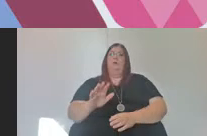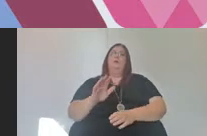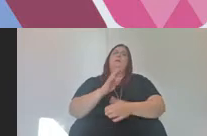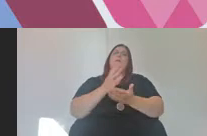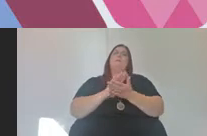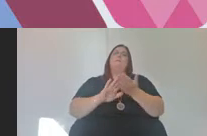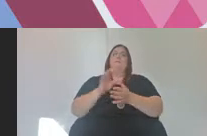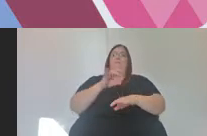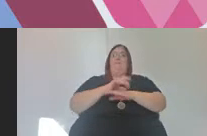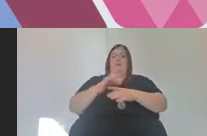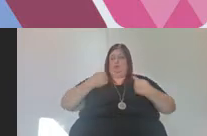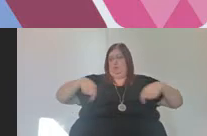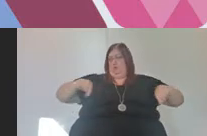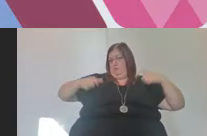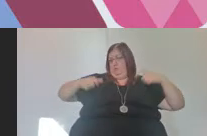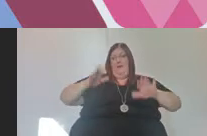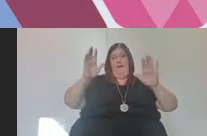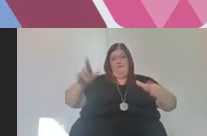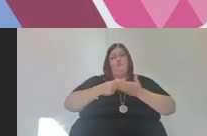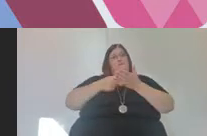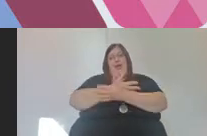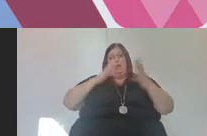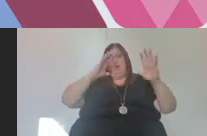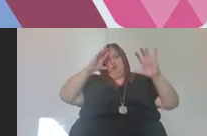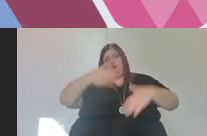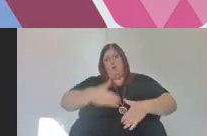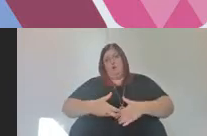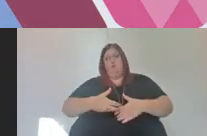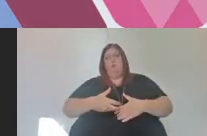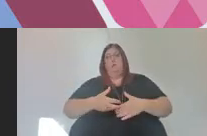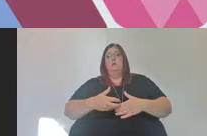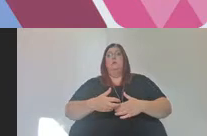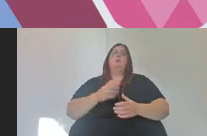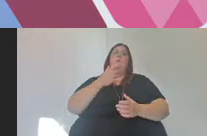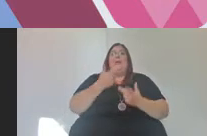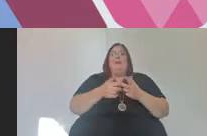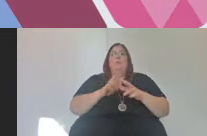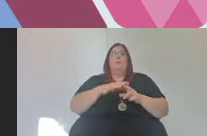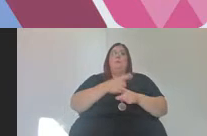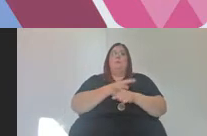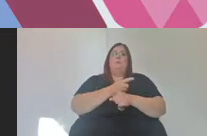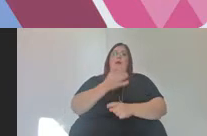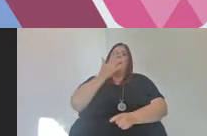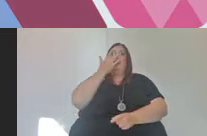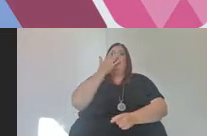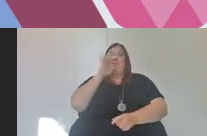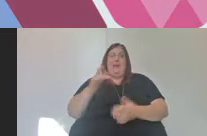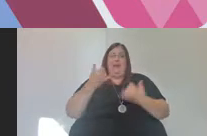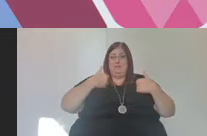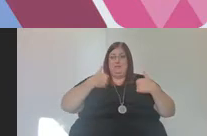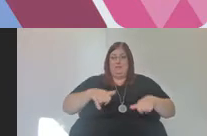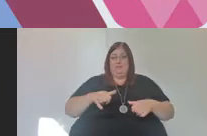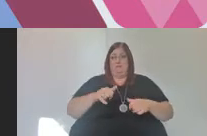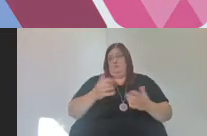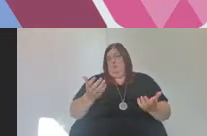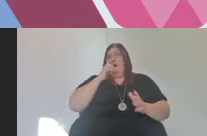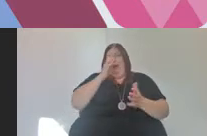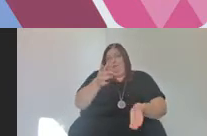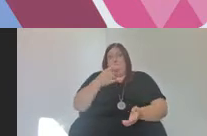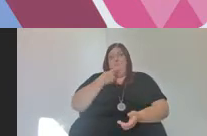concerns they have, which may sometimes include reference to fabricated and induced illness.